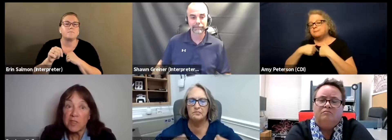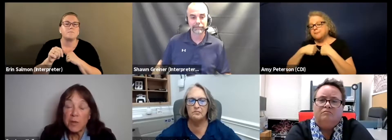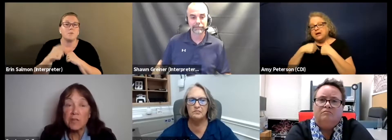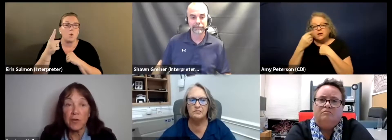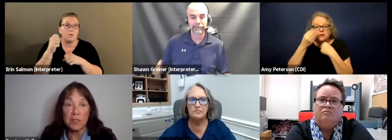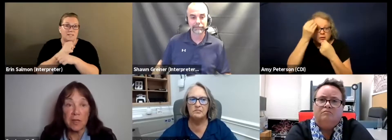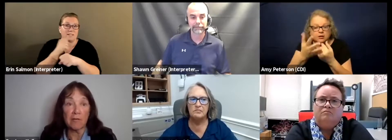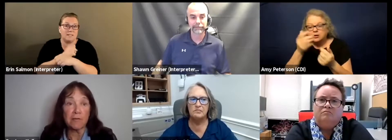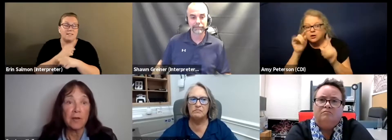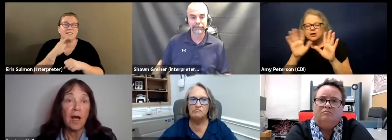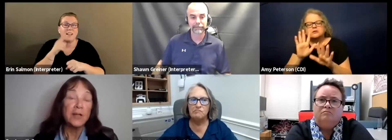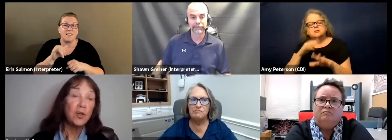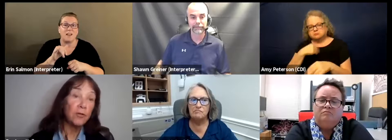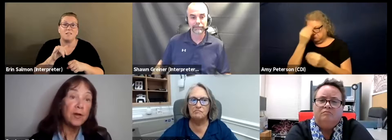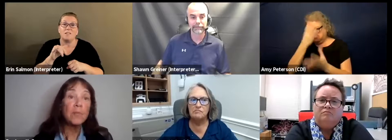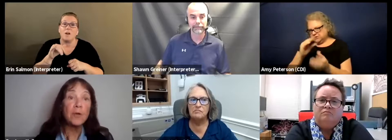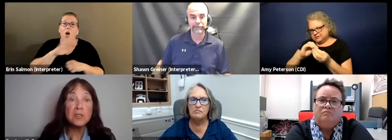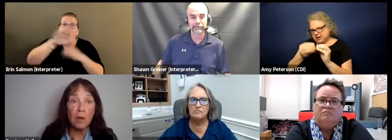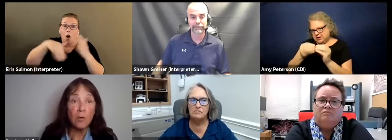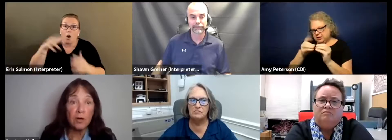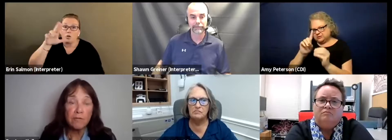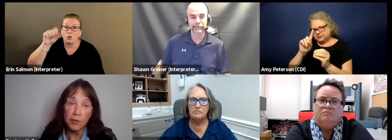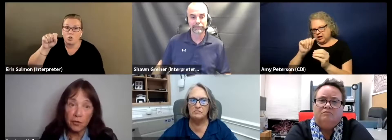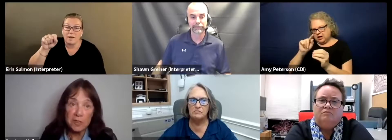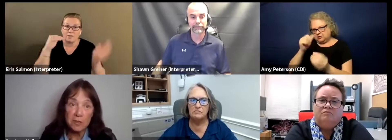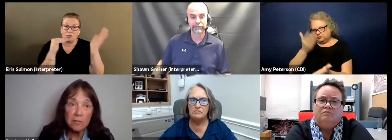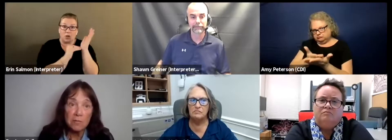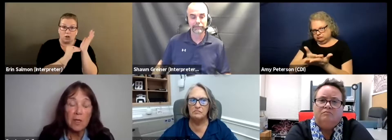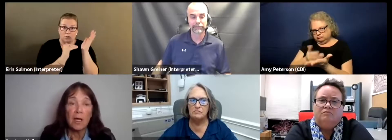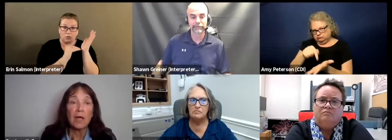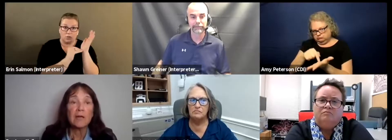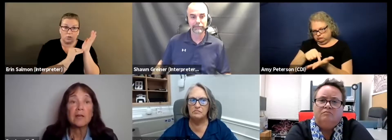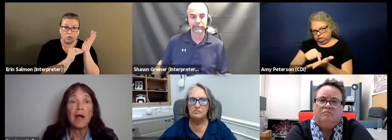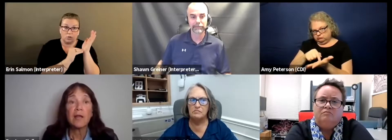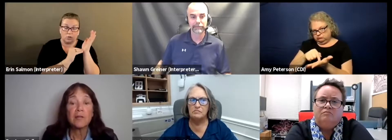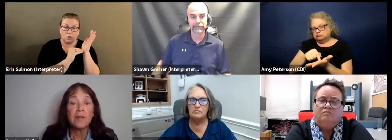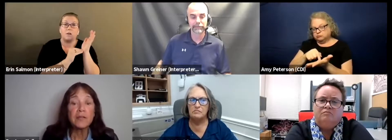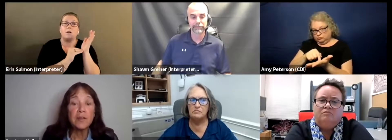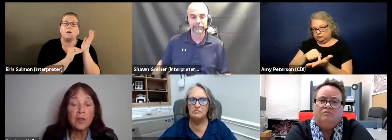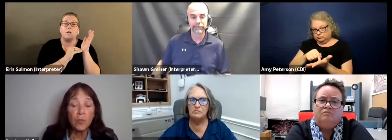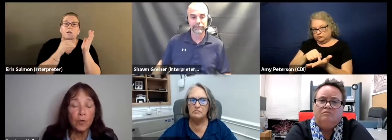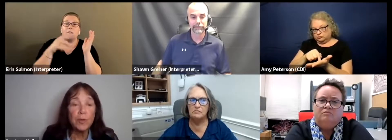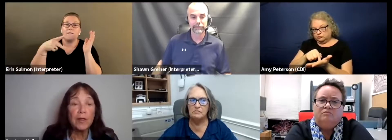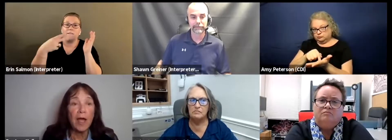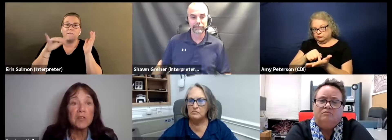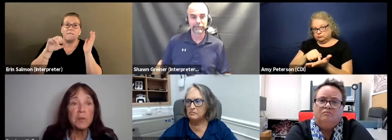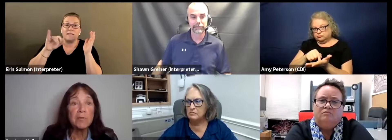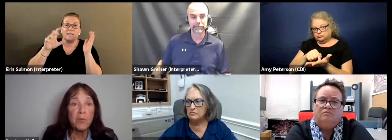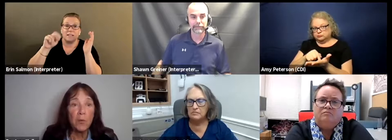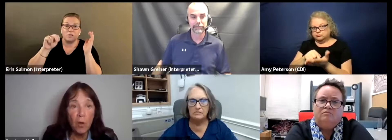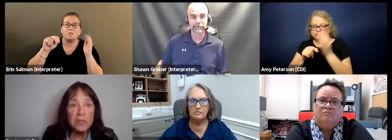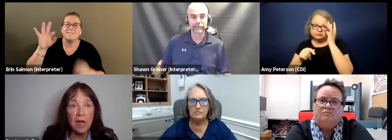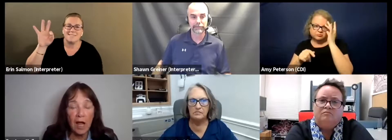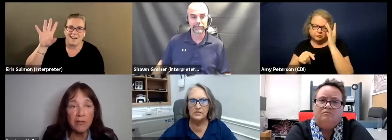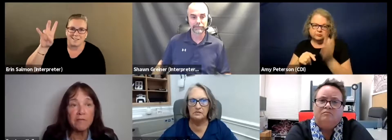think that speaks for itself. I know the number is lower for nurses, and I think that the group that has been